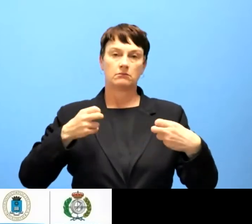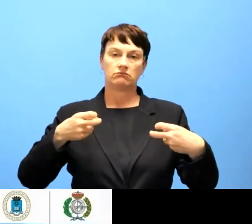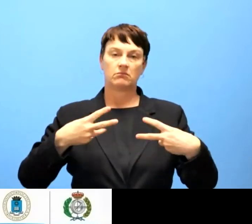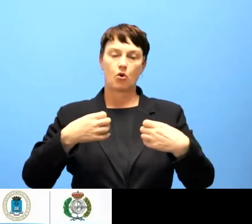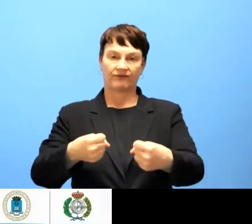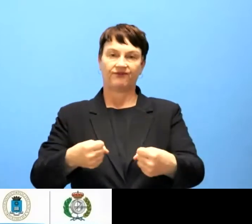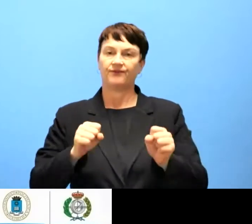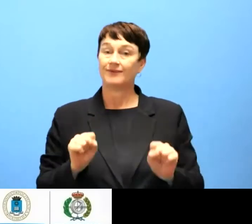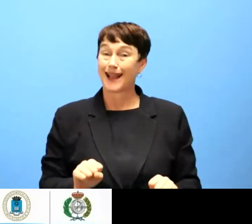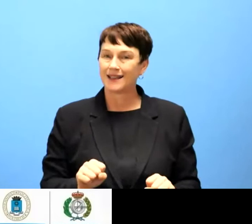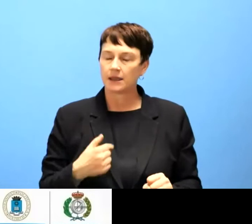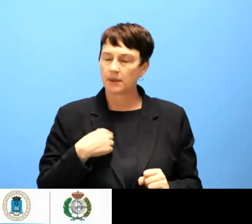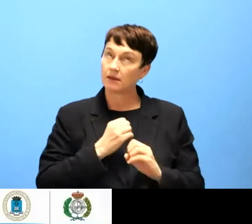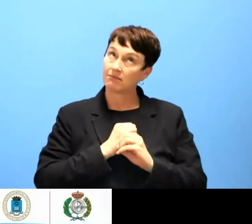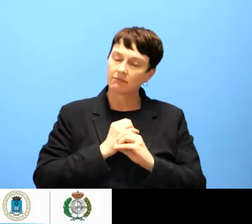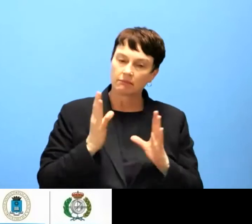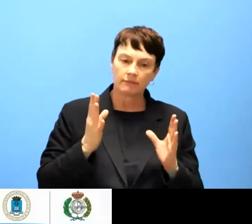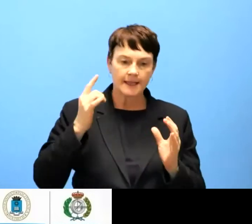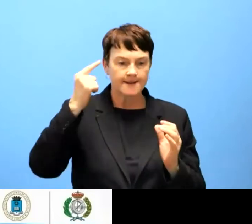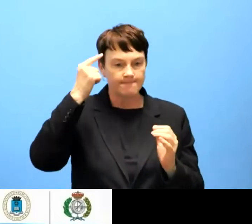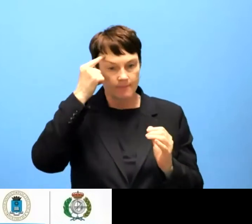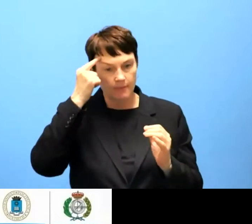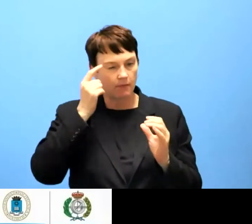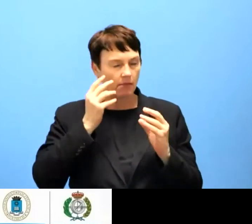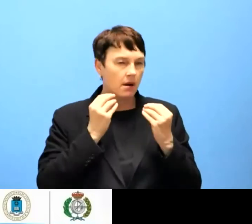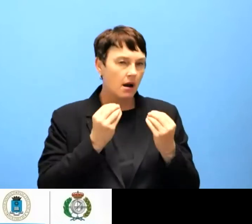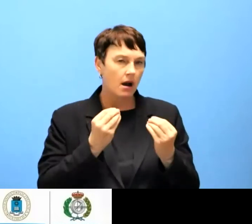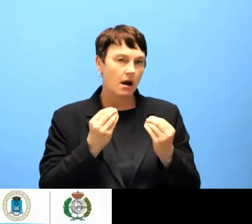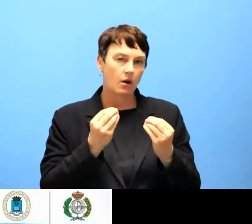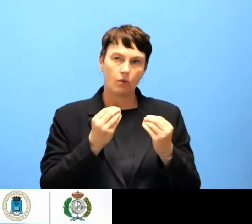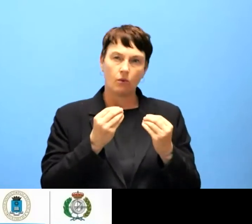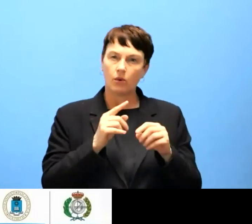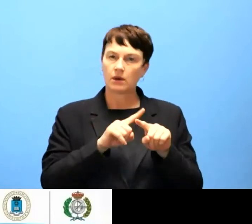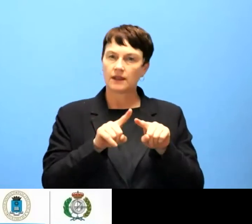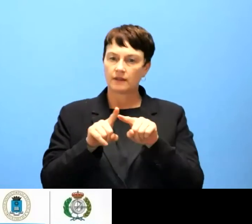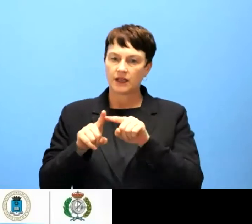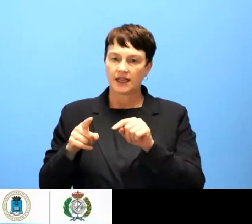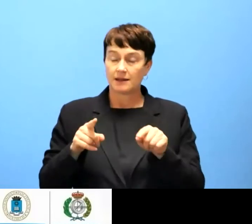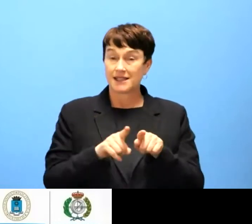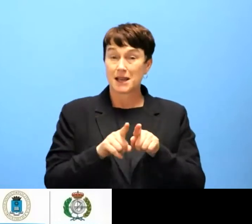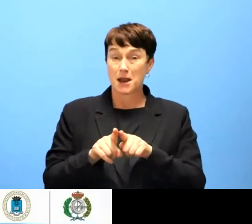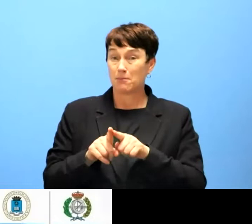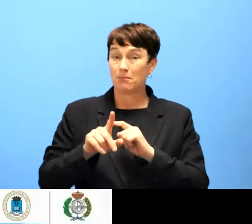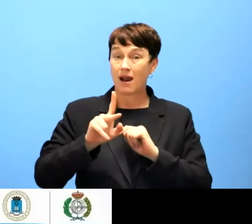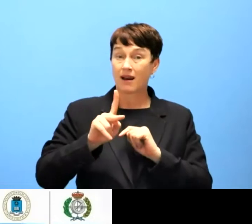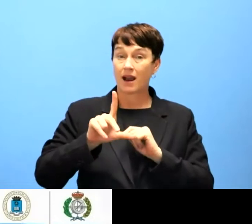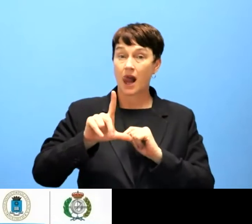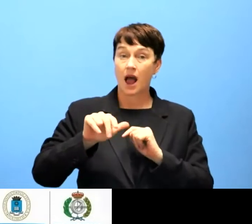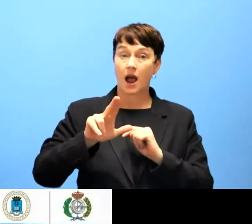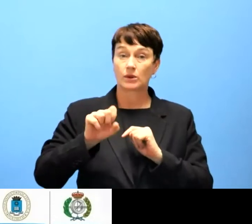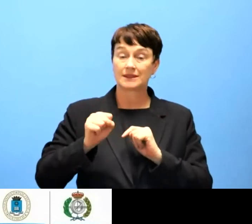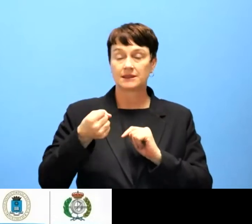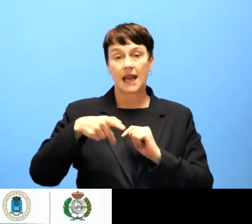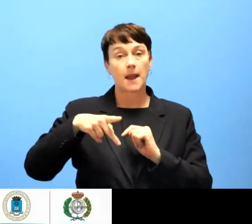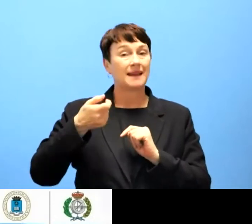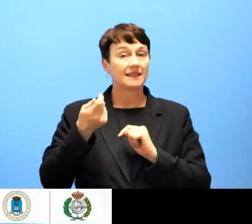like several layers. I like very much what Klaus-Peter has said about helping people